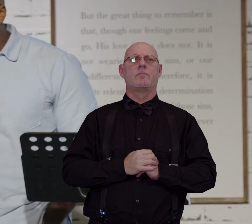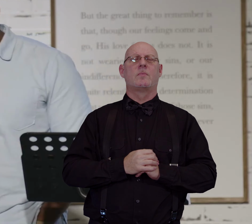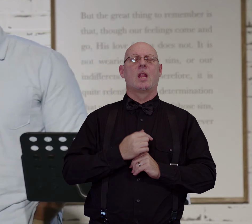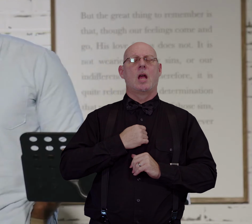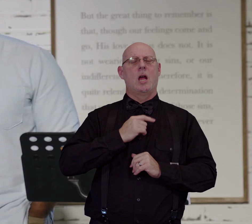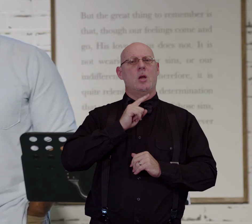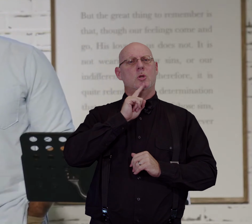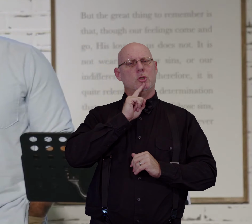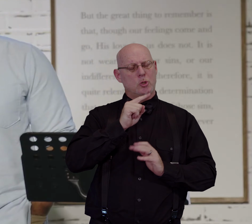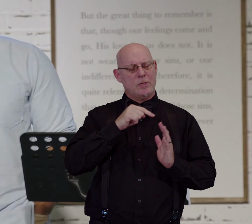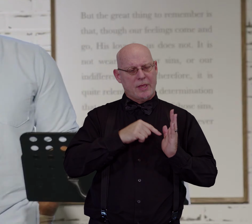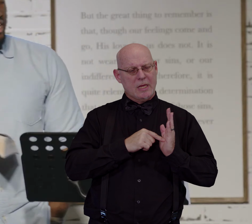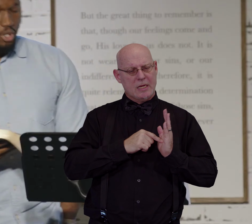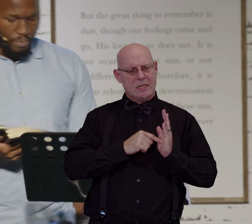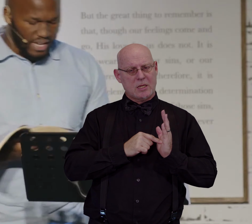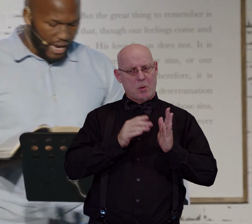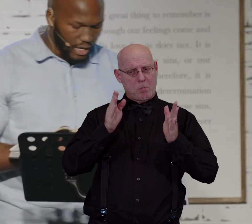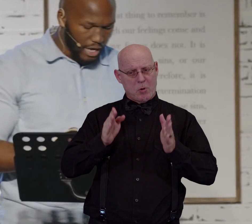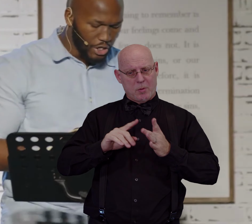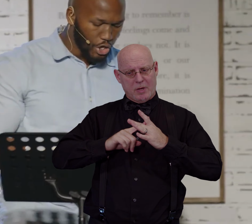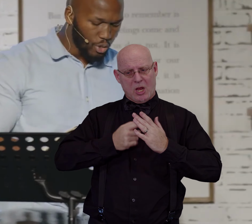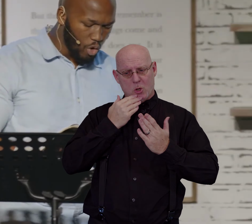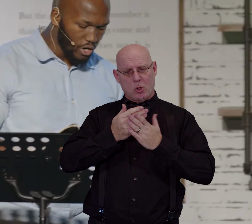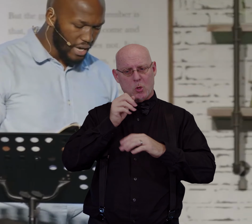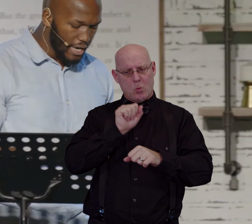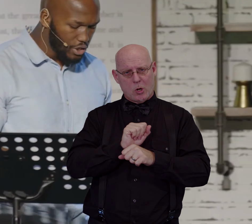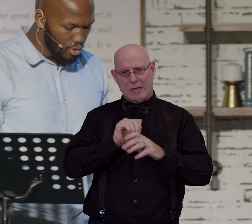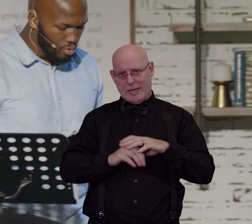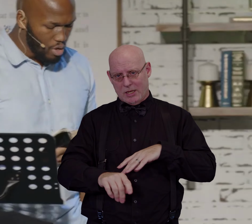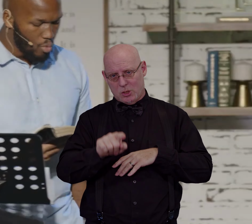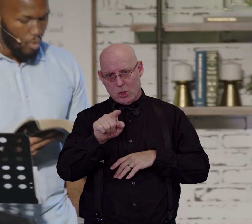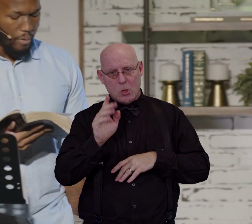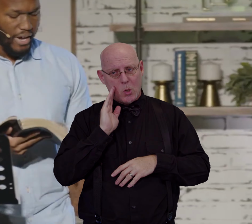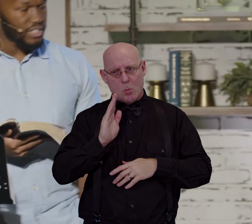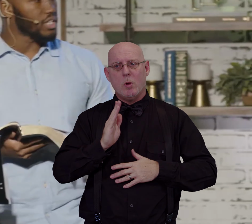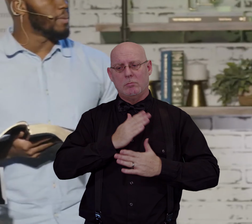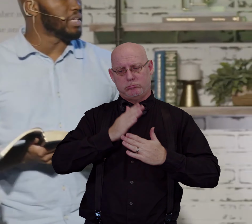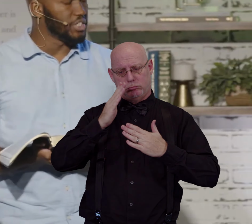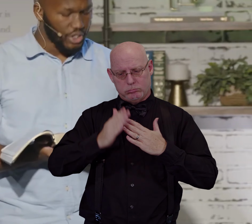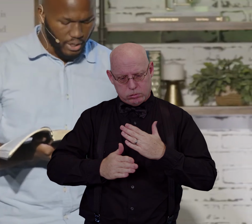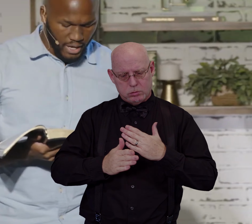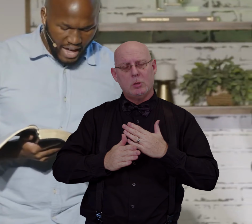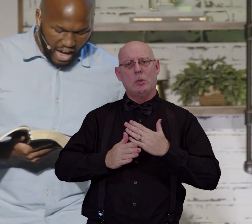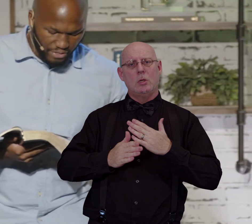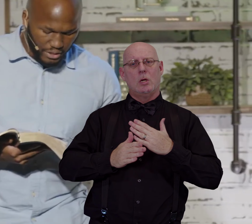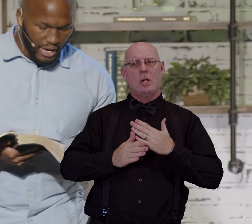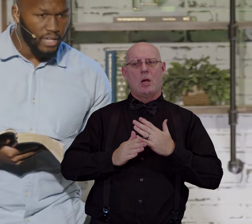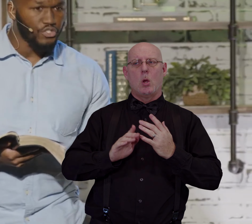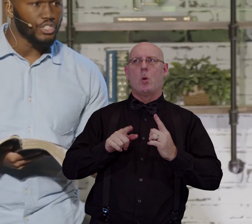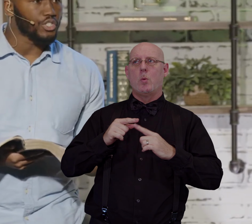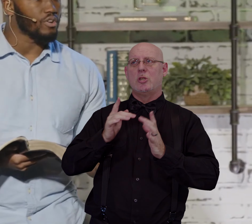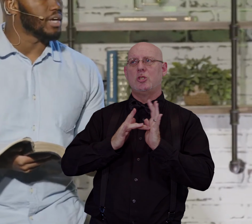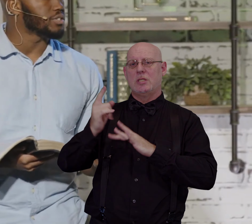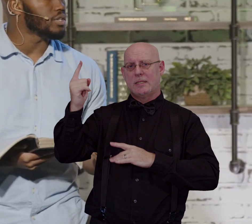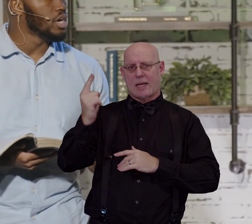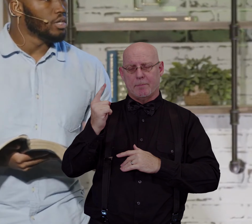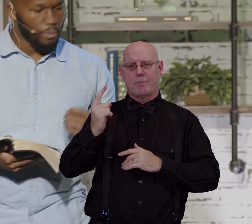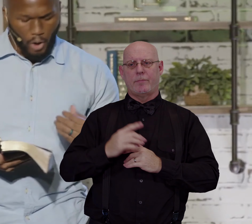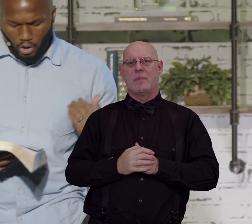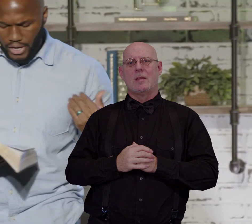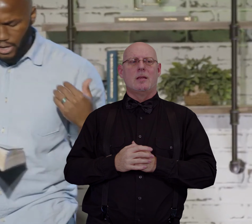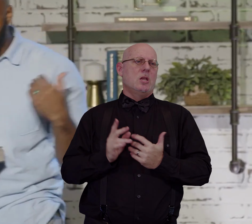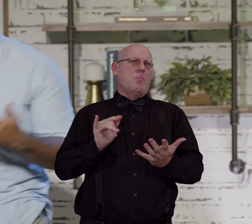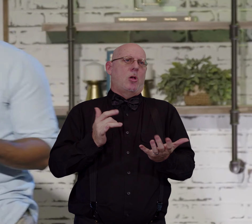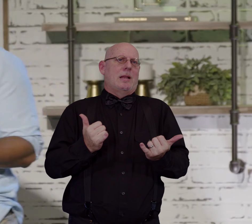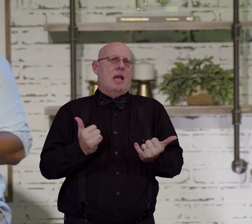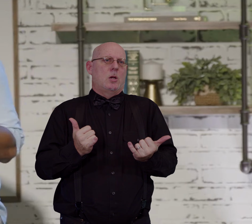"And I am sure of this, that he who began a good work in you will bring it to completion at the day of Jesus Christ." So